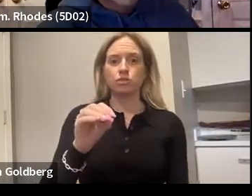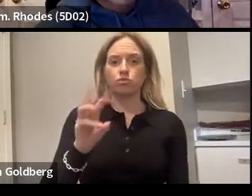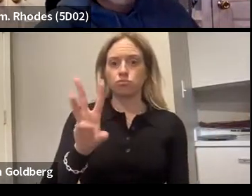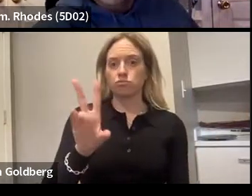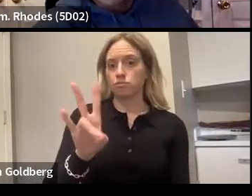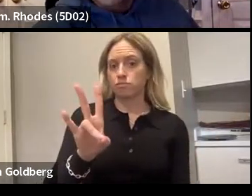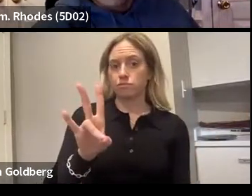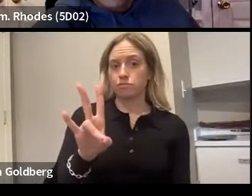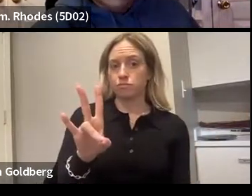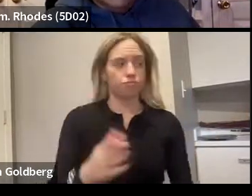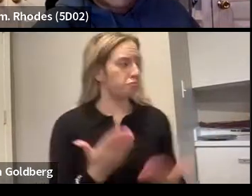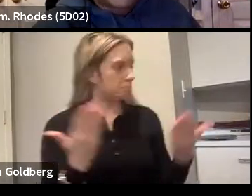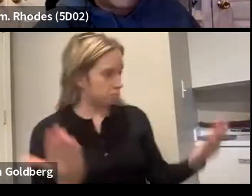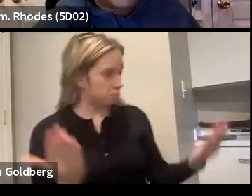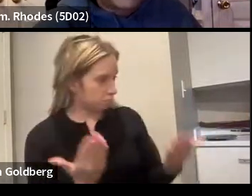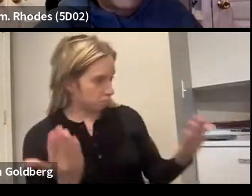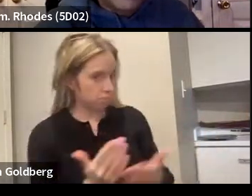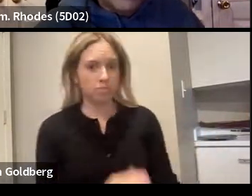5D07. Present.